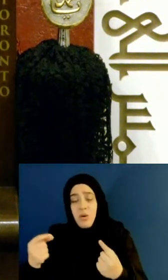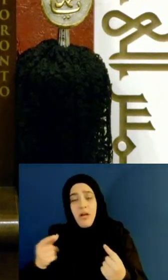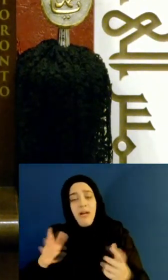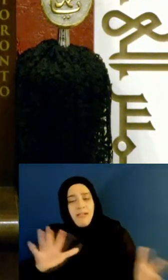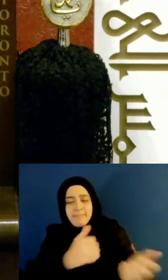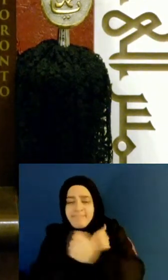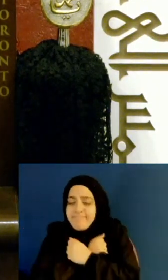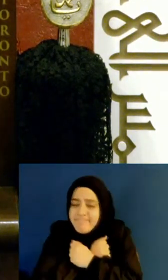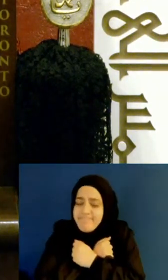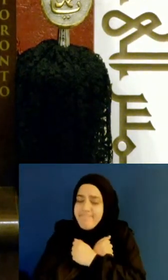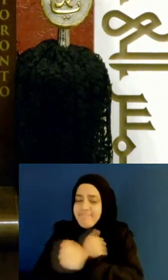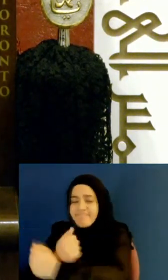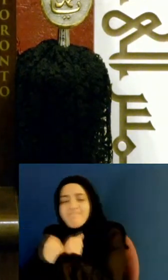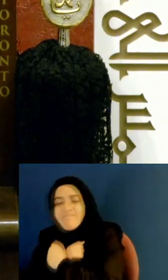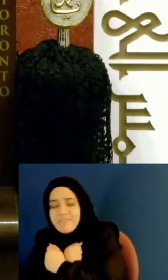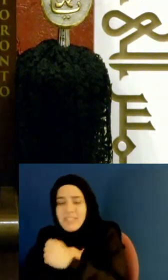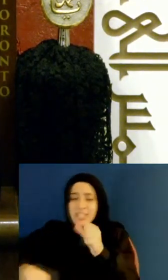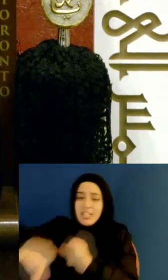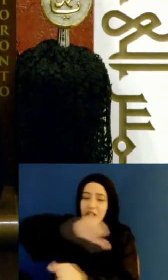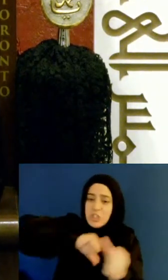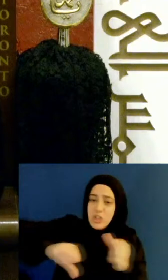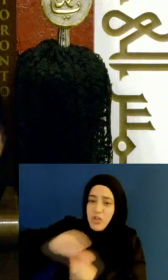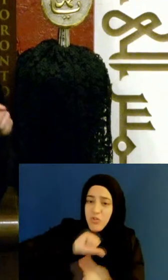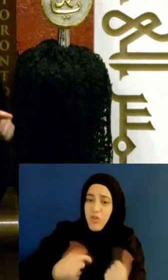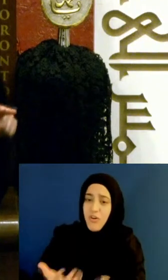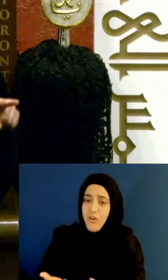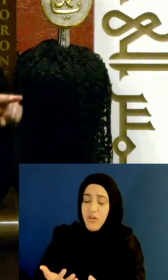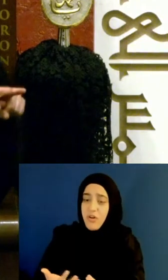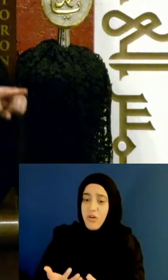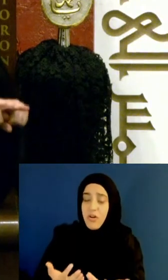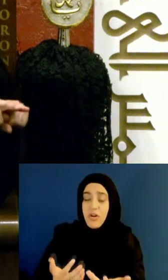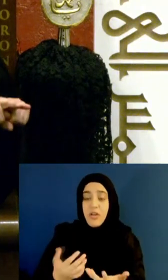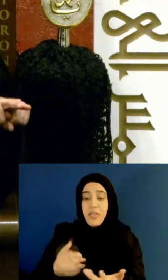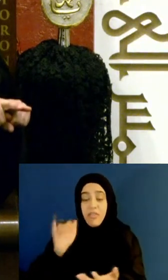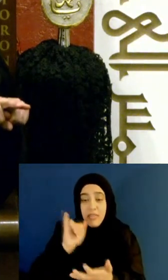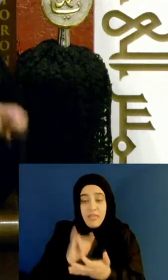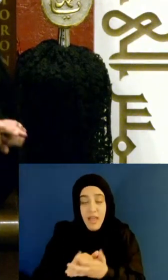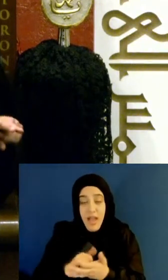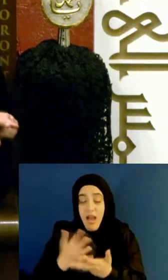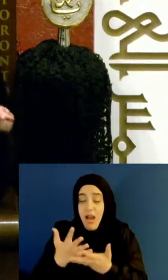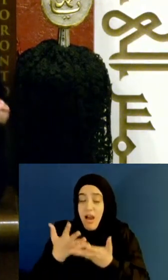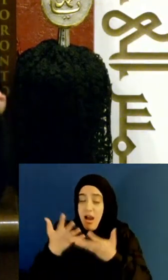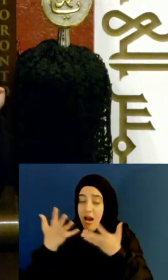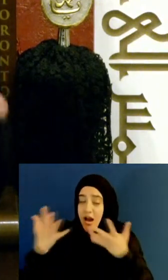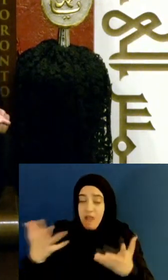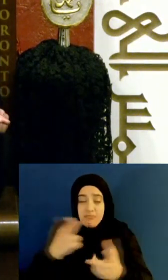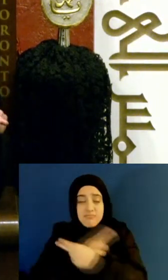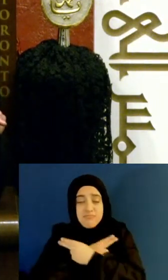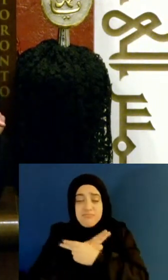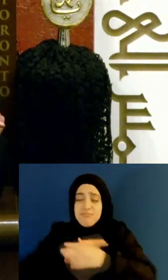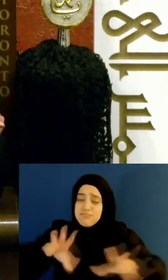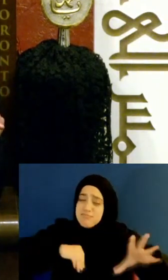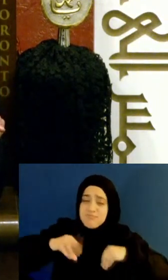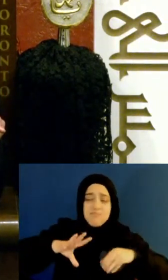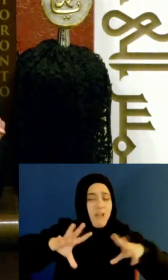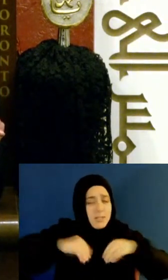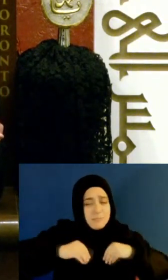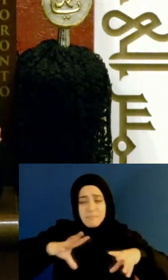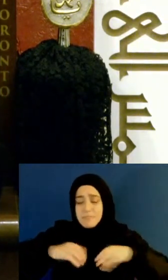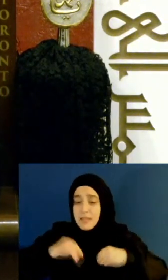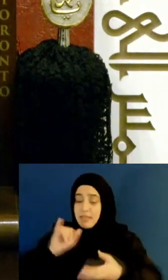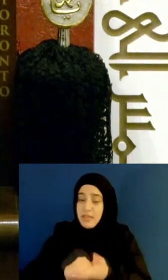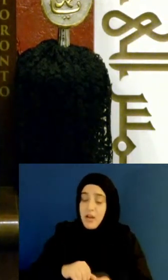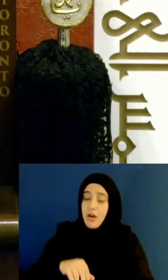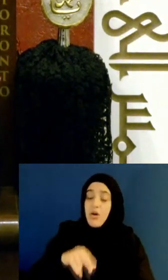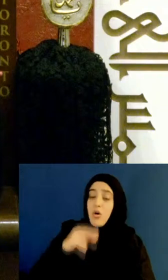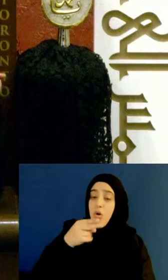each other to the extent that Hur and Zuhair ibn al-Kain on numerous times on the day of